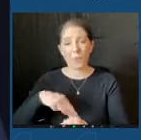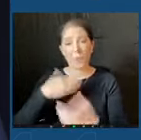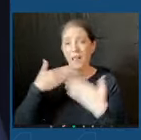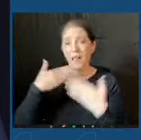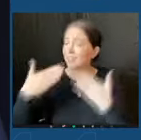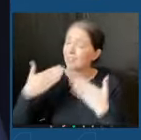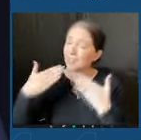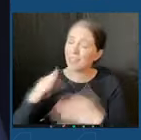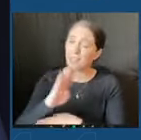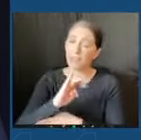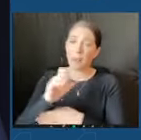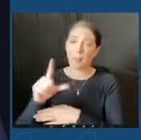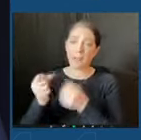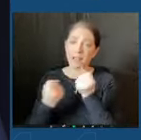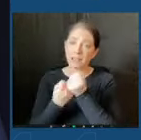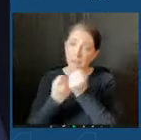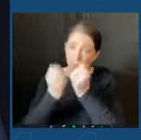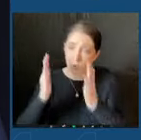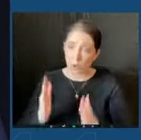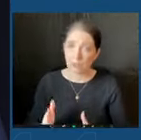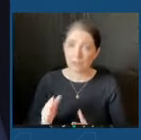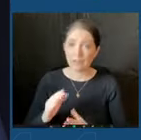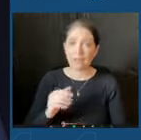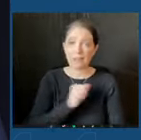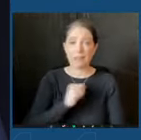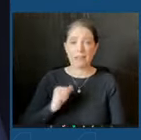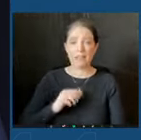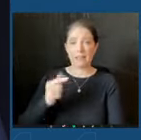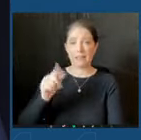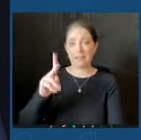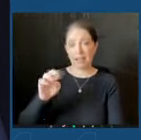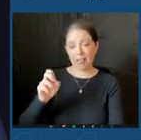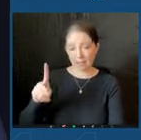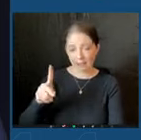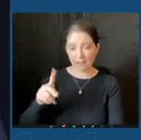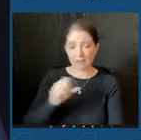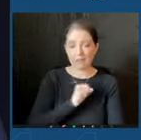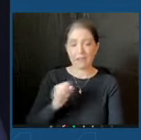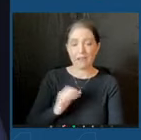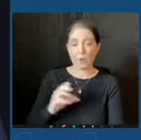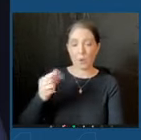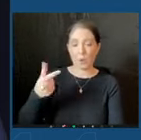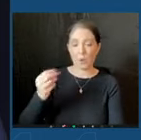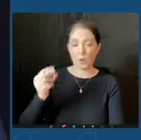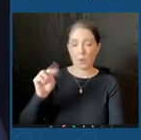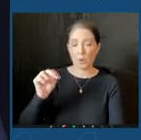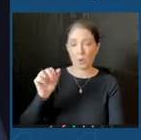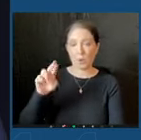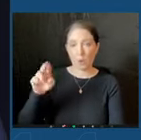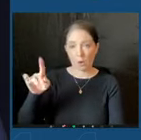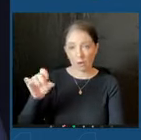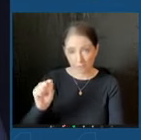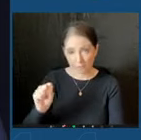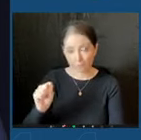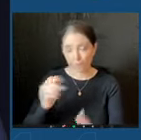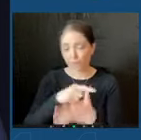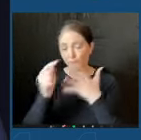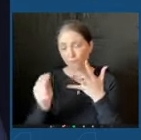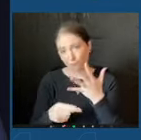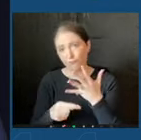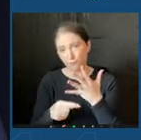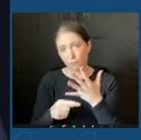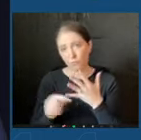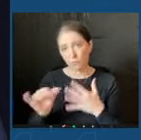sponsors, Assemblymember Glick, Senator Gnardis, and so many others. But there's more to do.